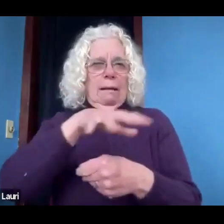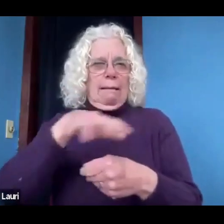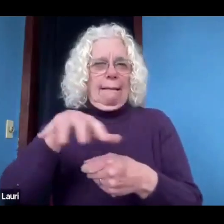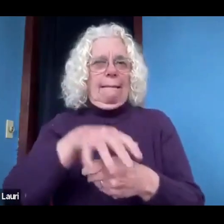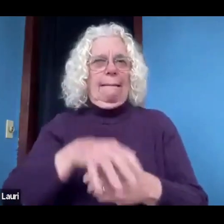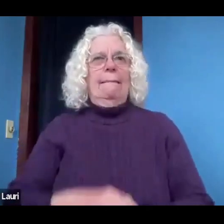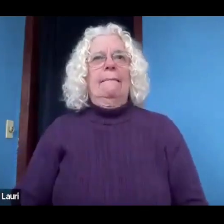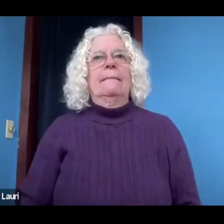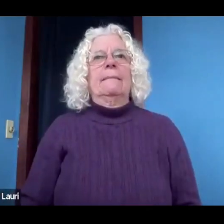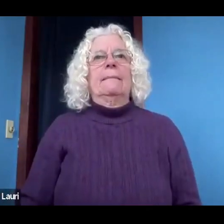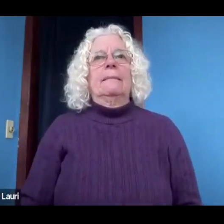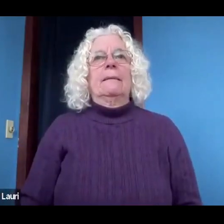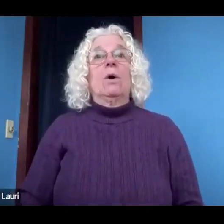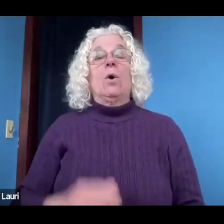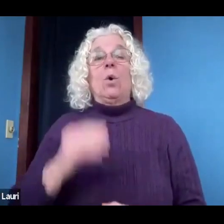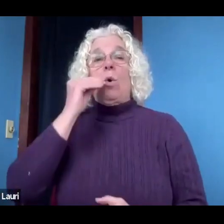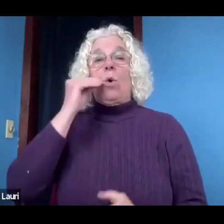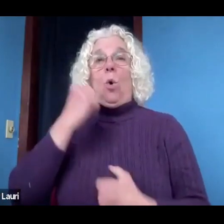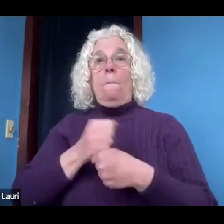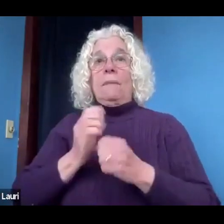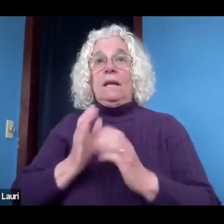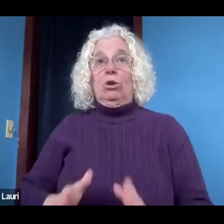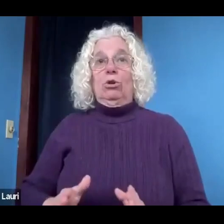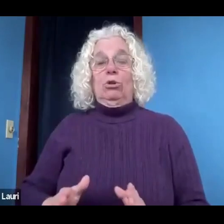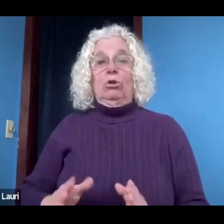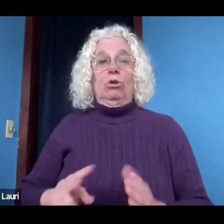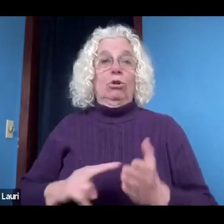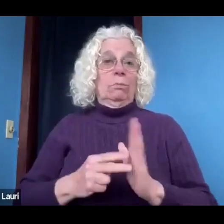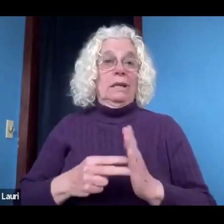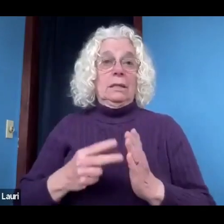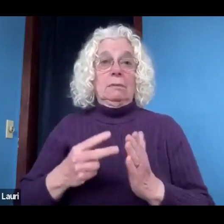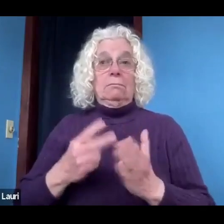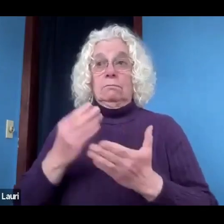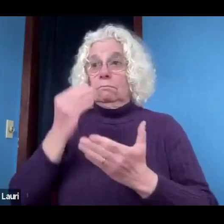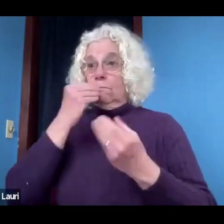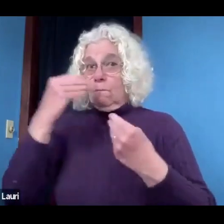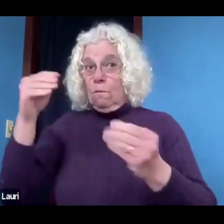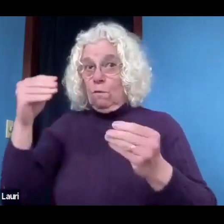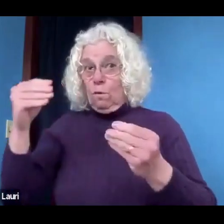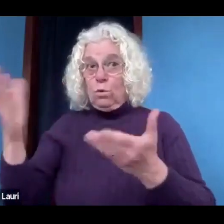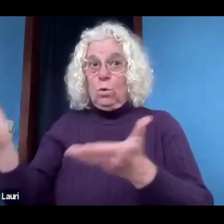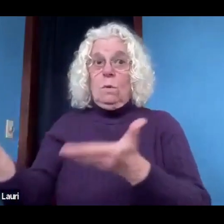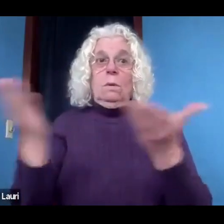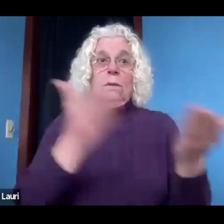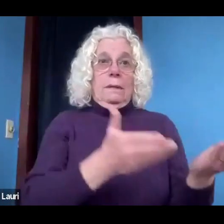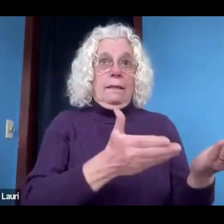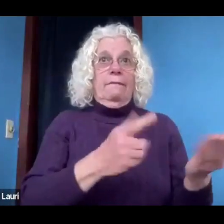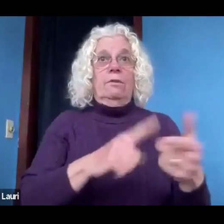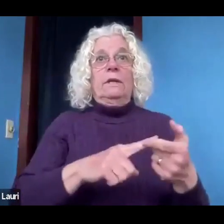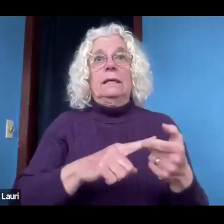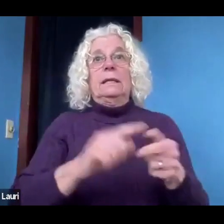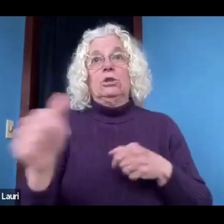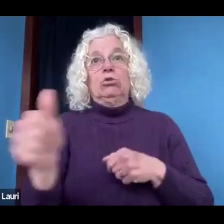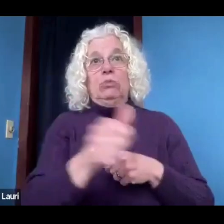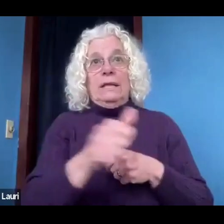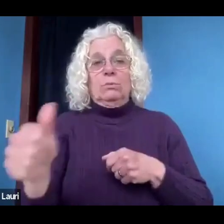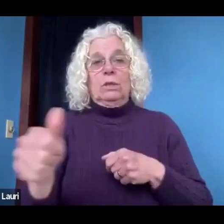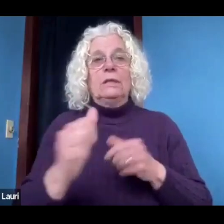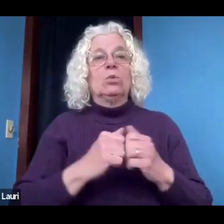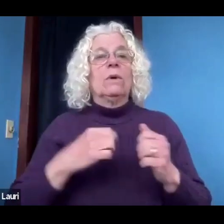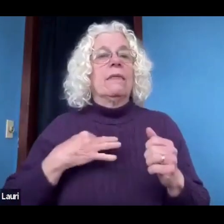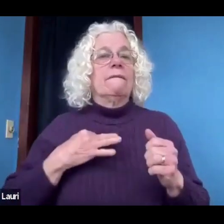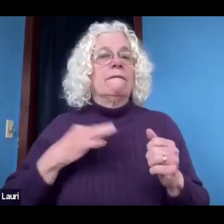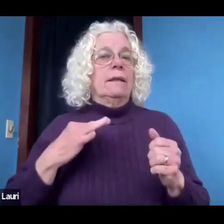Can also be homemaker services, including grocery delivery, assisted transportation, through a lot of our volunteer